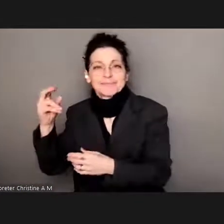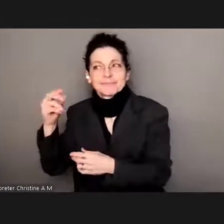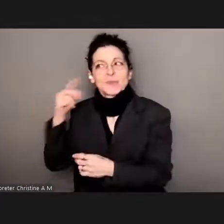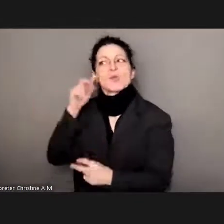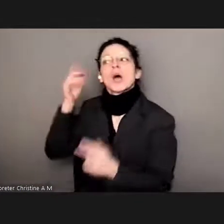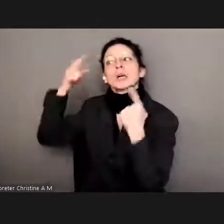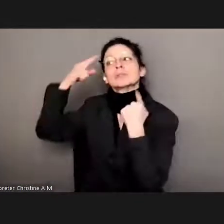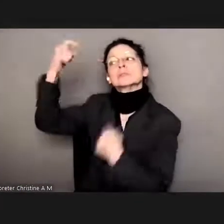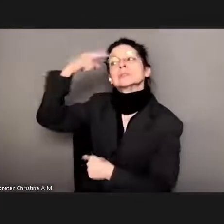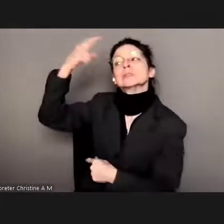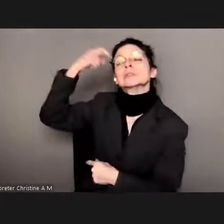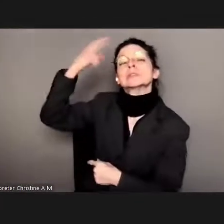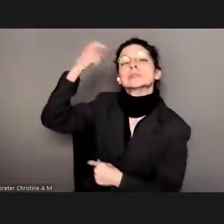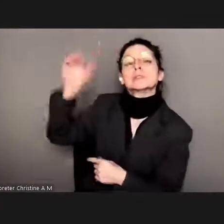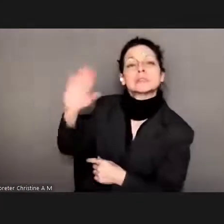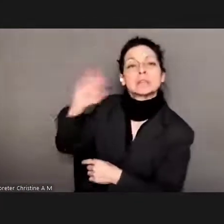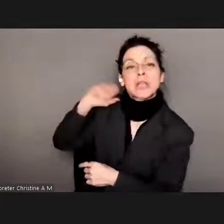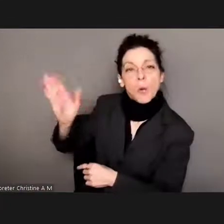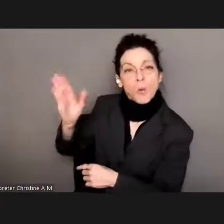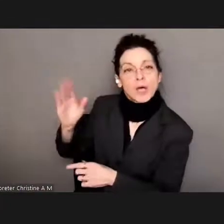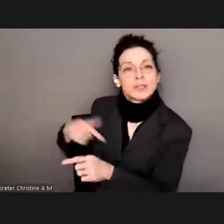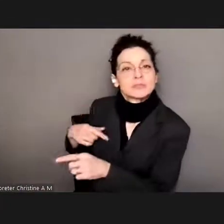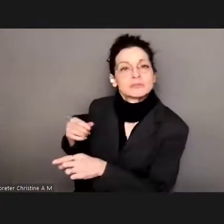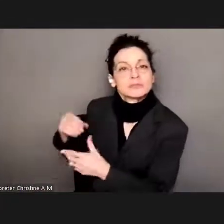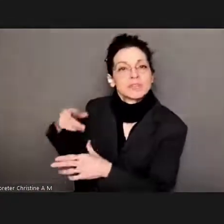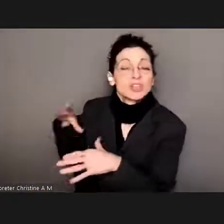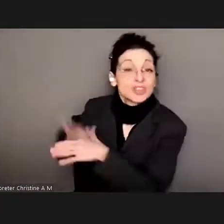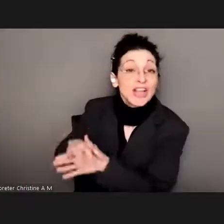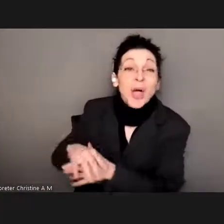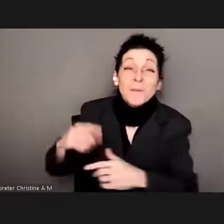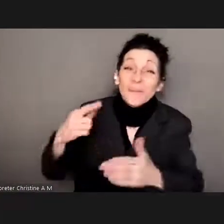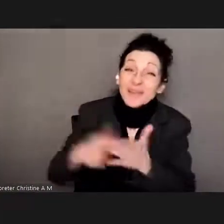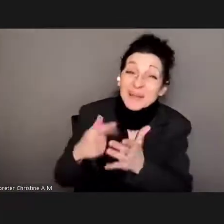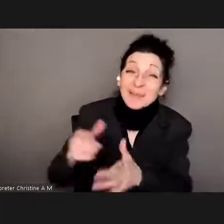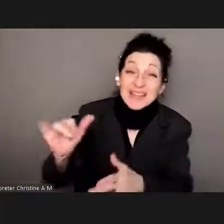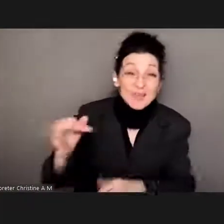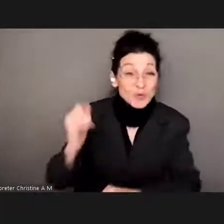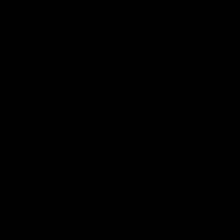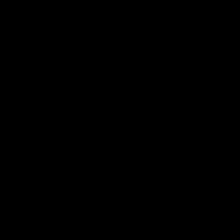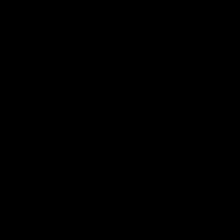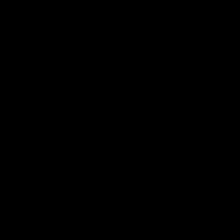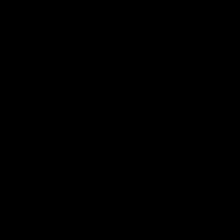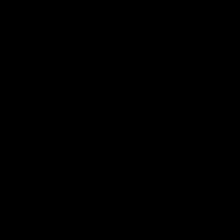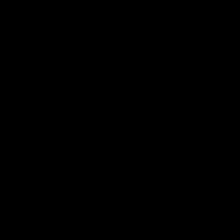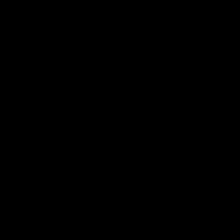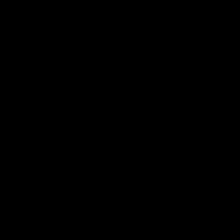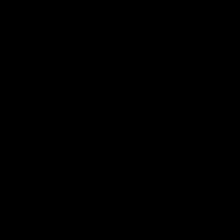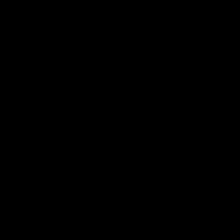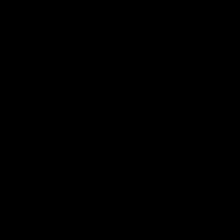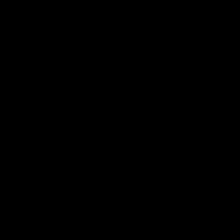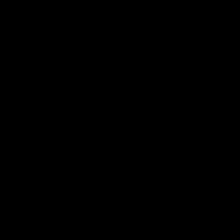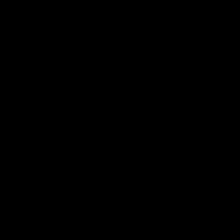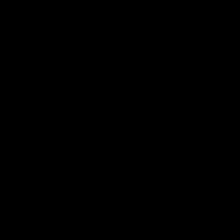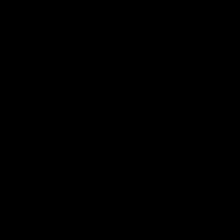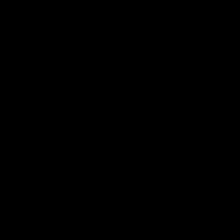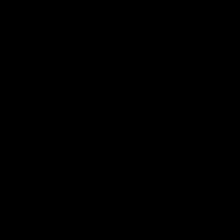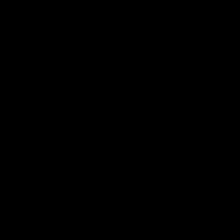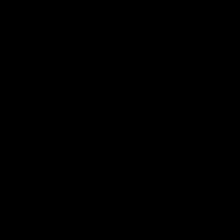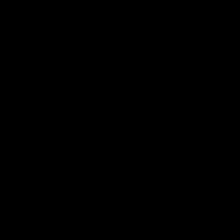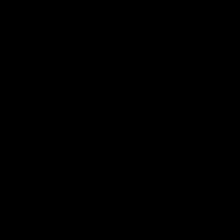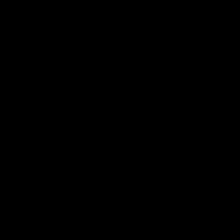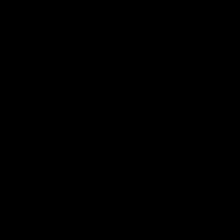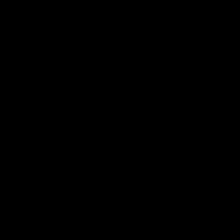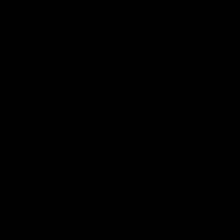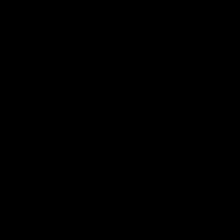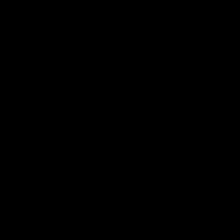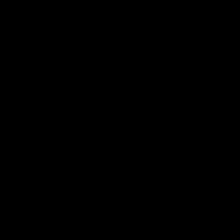again, what is the purpose, what is the context, can sometimes help figure out, well, you may have to let go of some of your favorite ways of teaching, but at